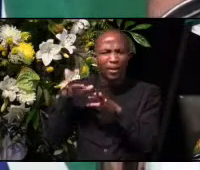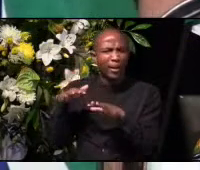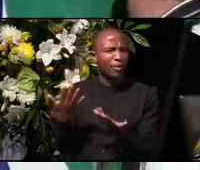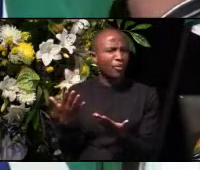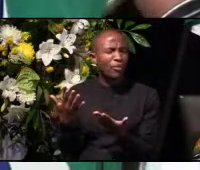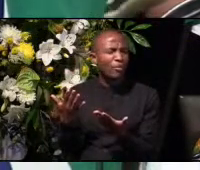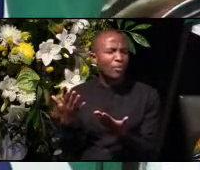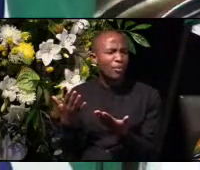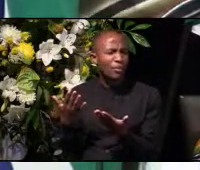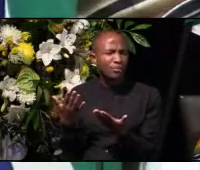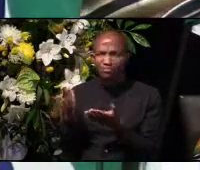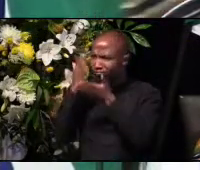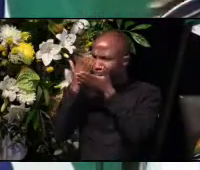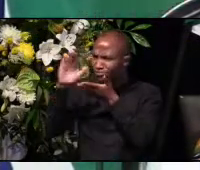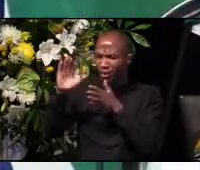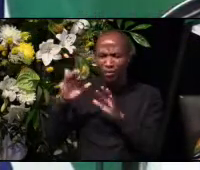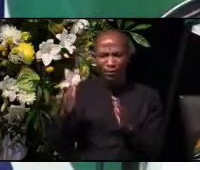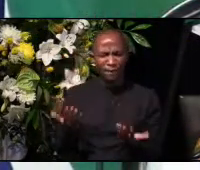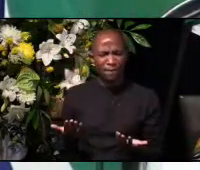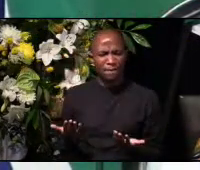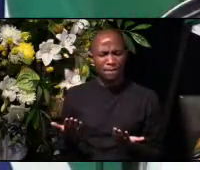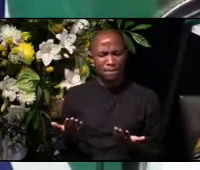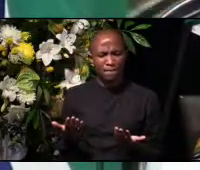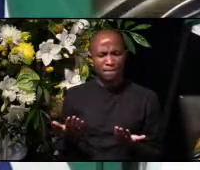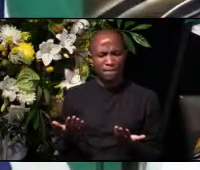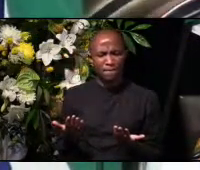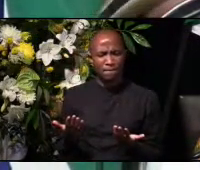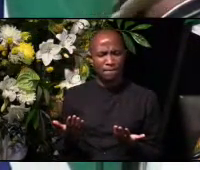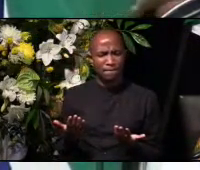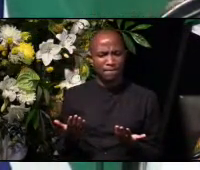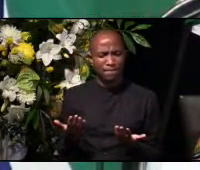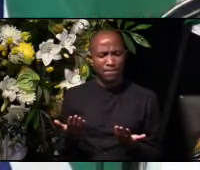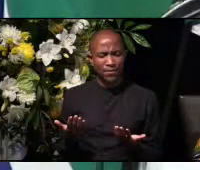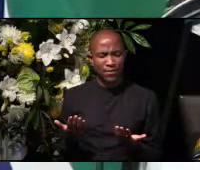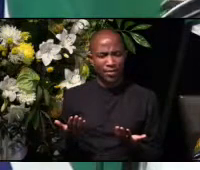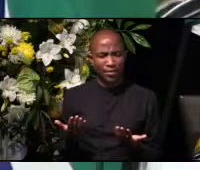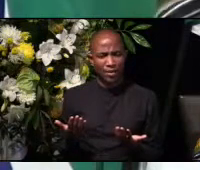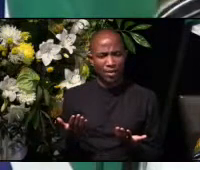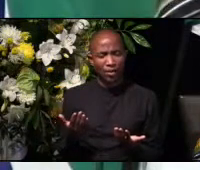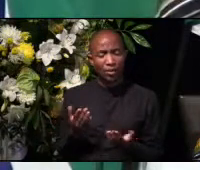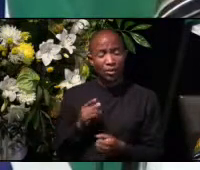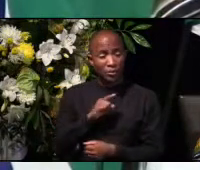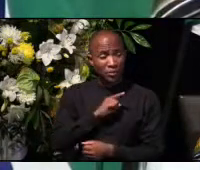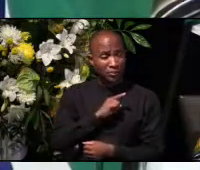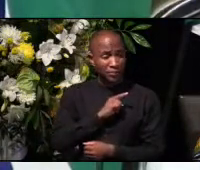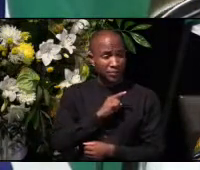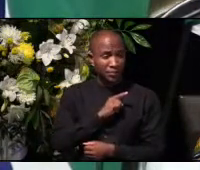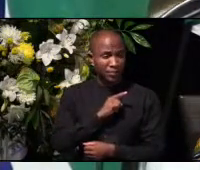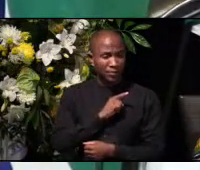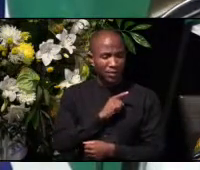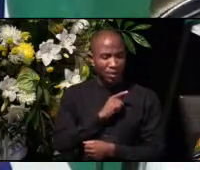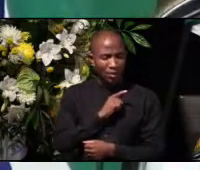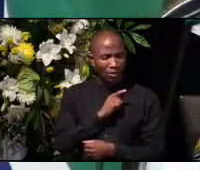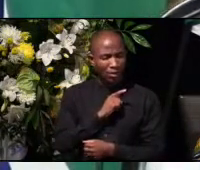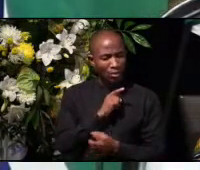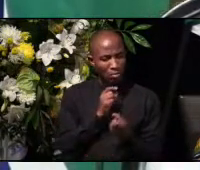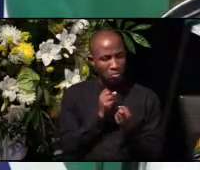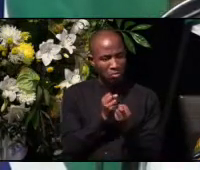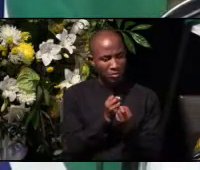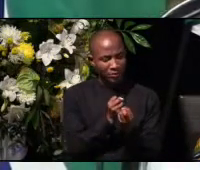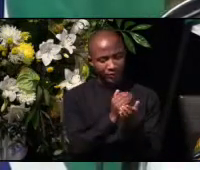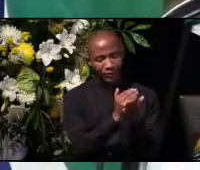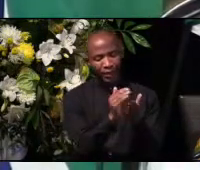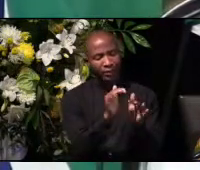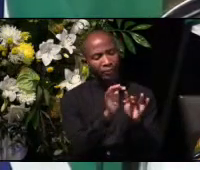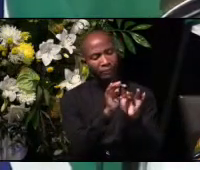because on average you find that some people may know